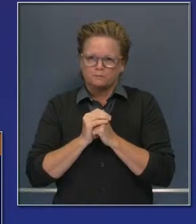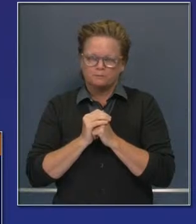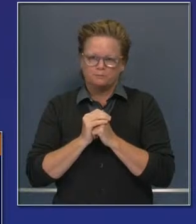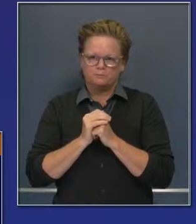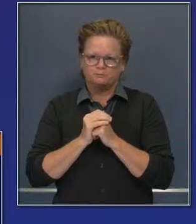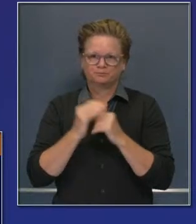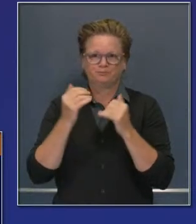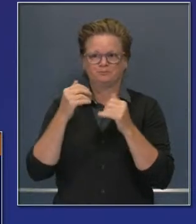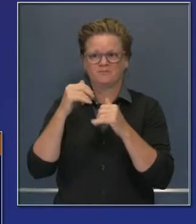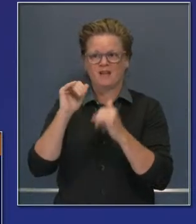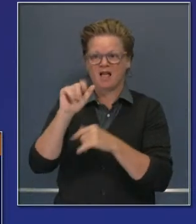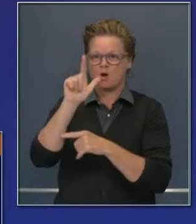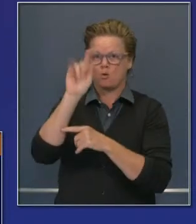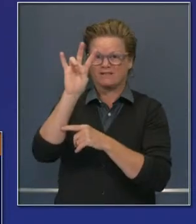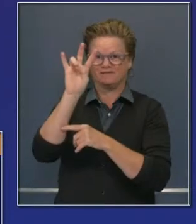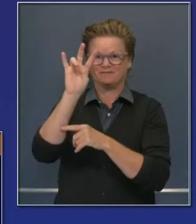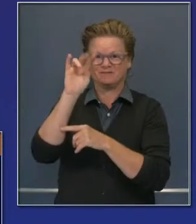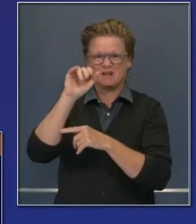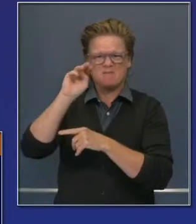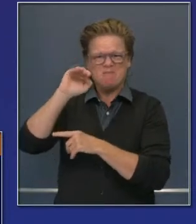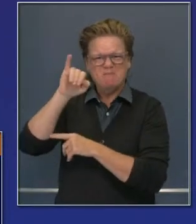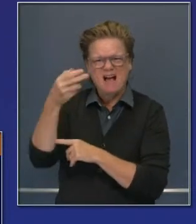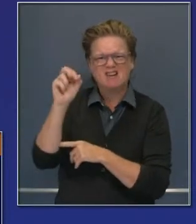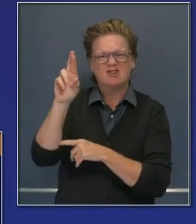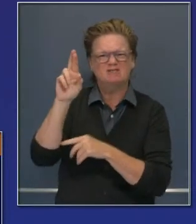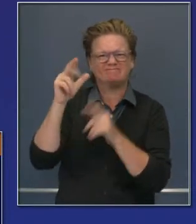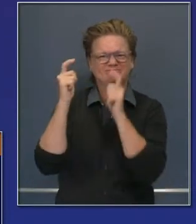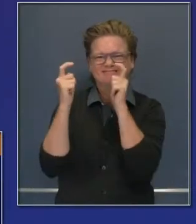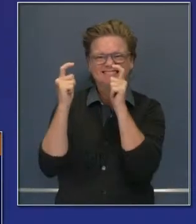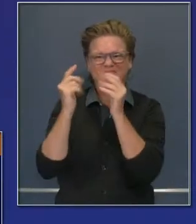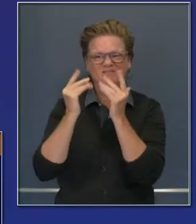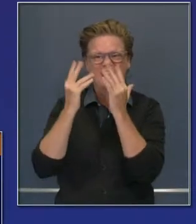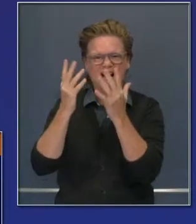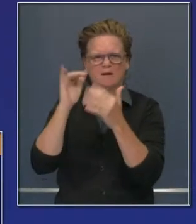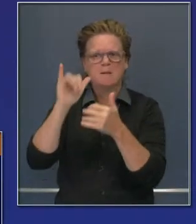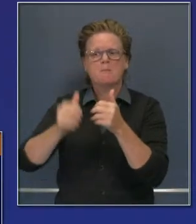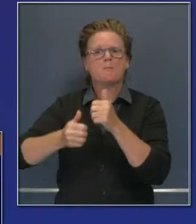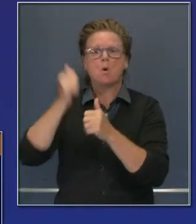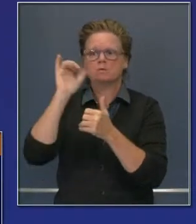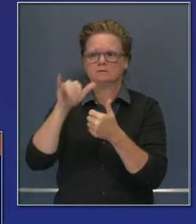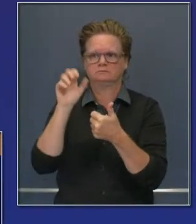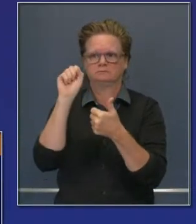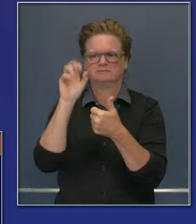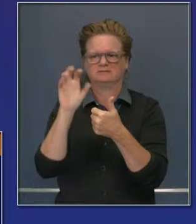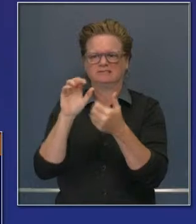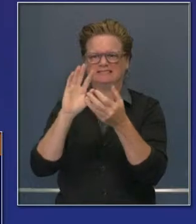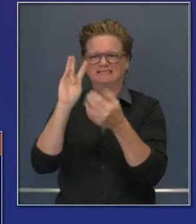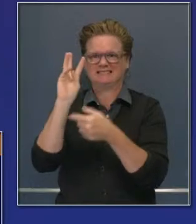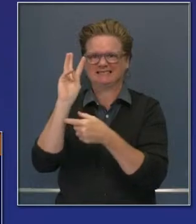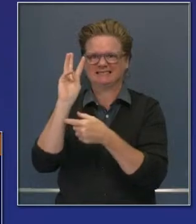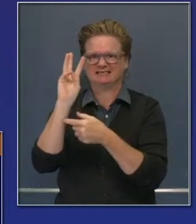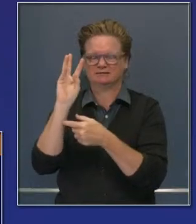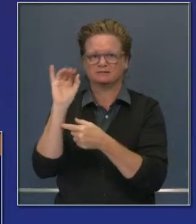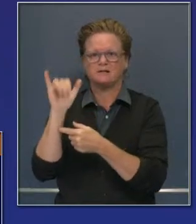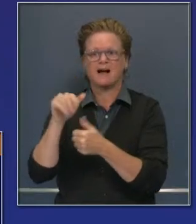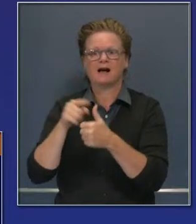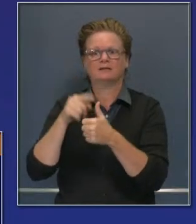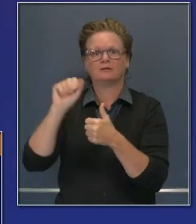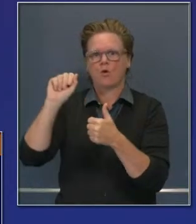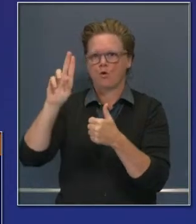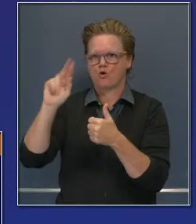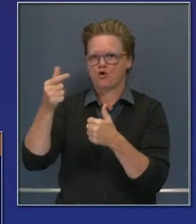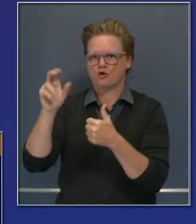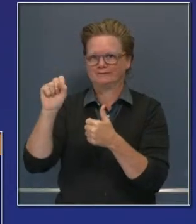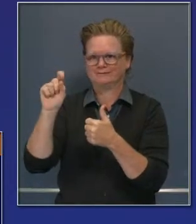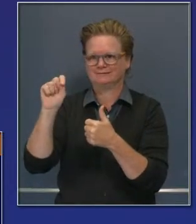fires, 6 fires, one that's very familiar to many of you, the August complex, which is the largest fire in terms of total acres burned